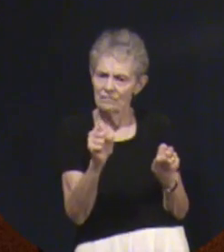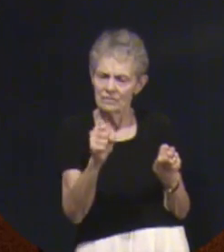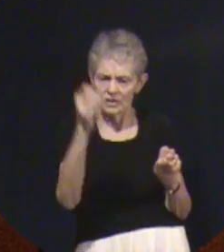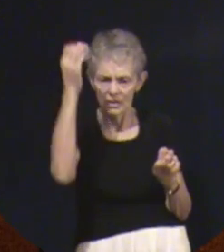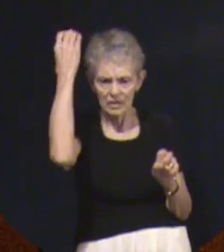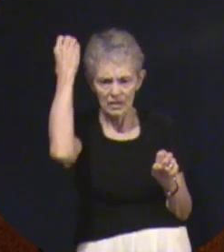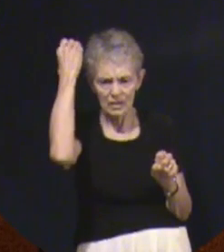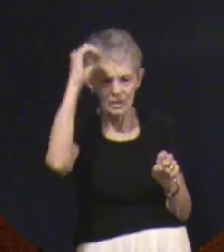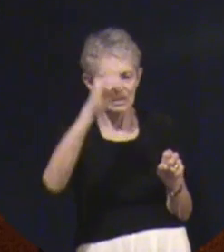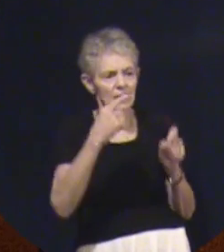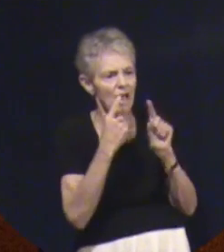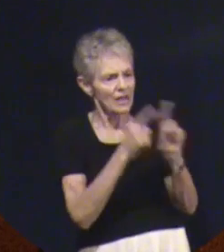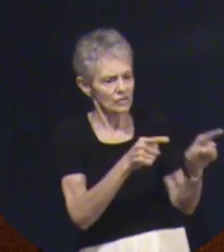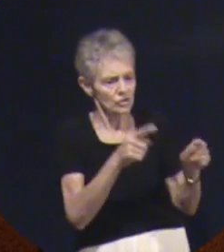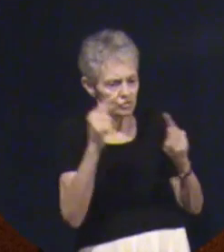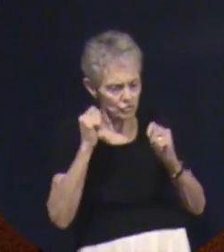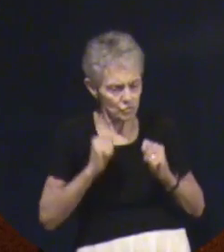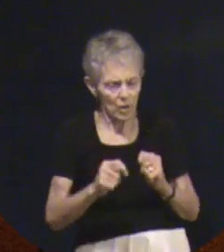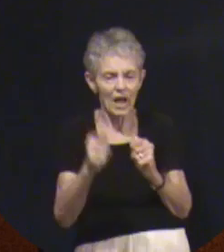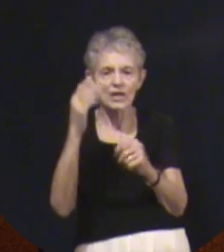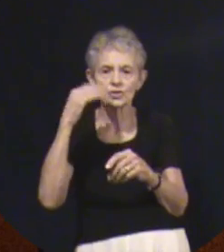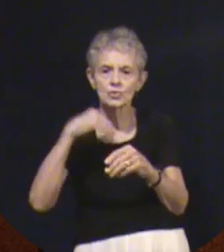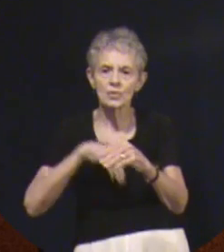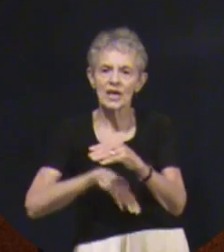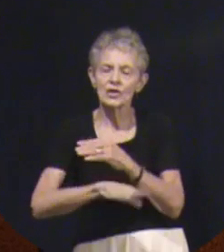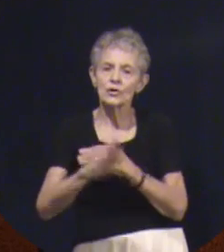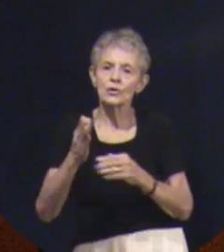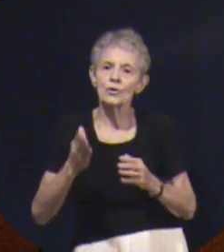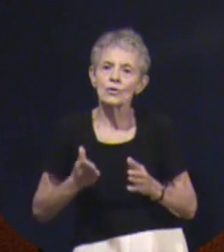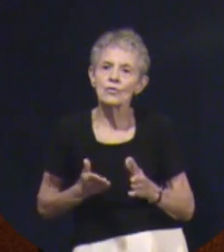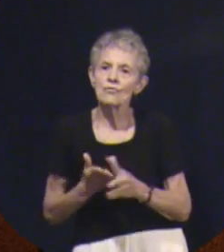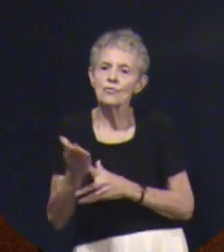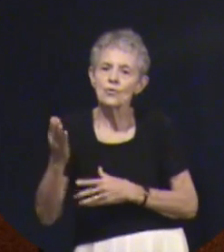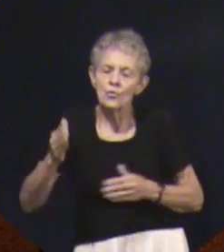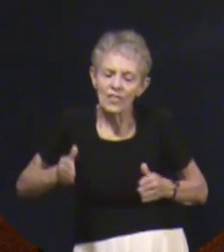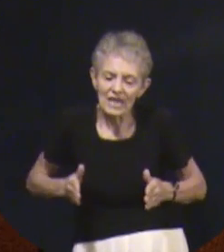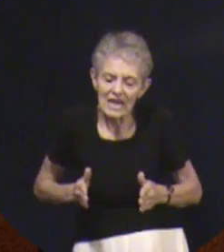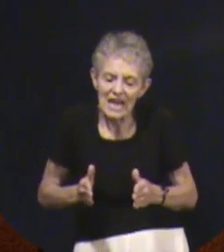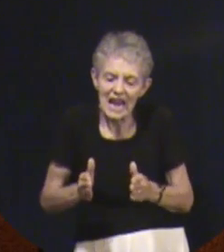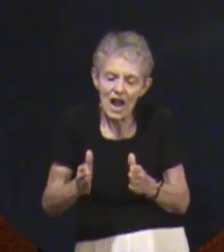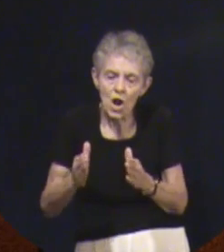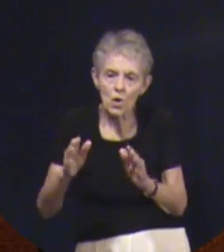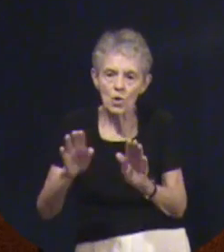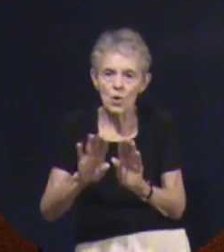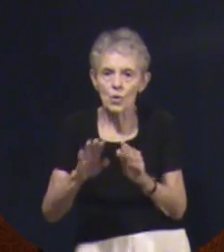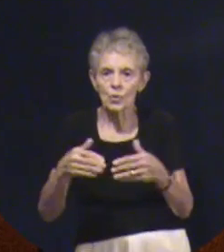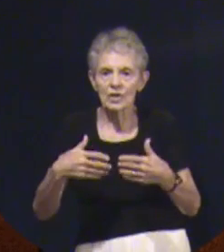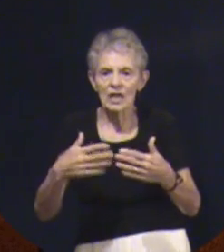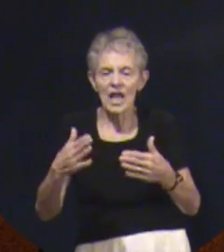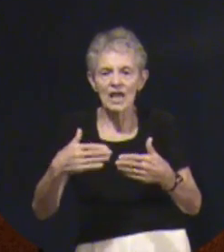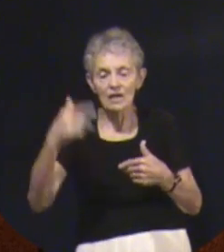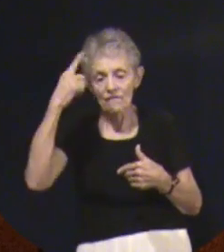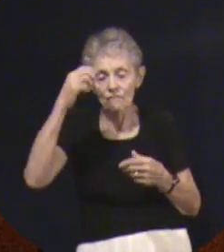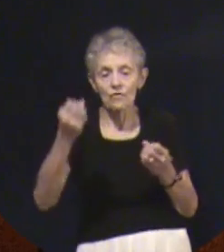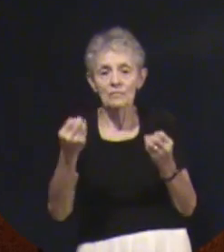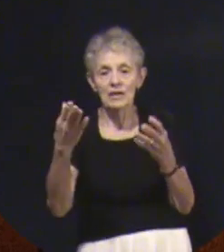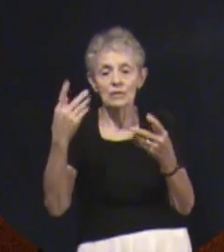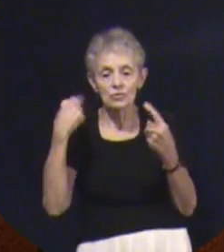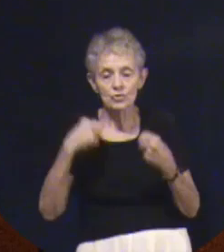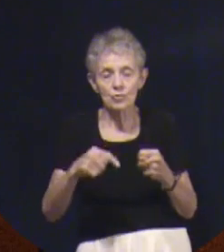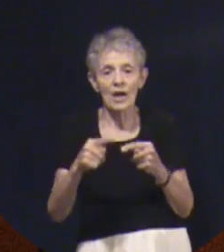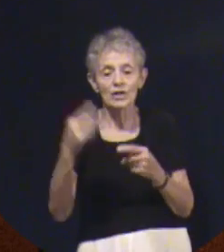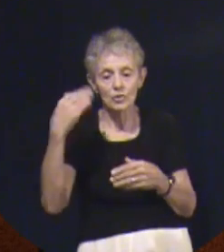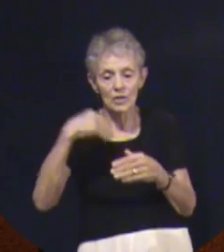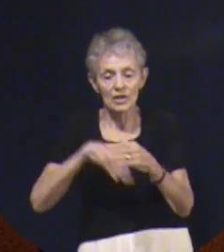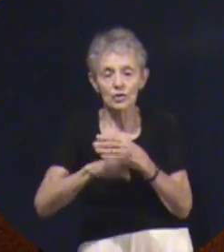them, "Strive to enter through the narrow gate. For many, I tell you, will attempt to enter, but will not be